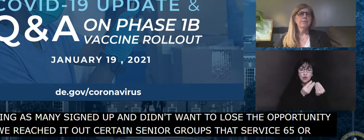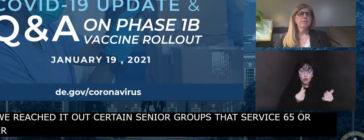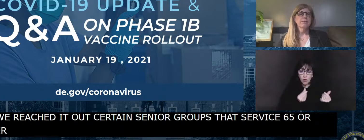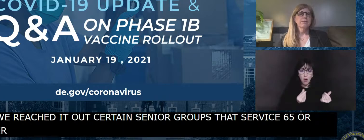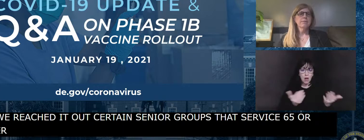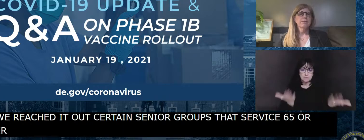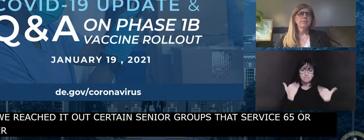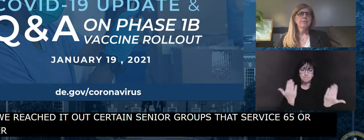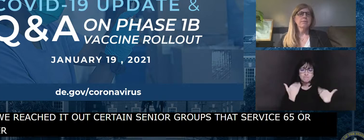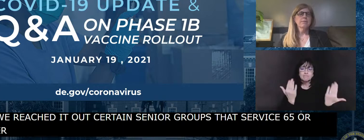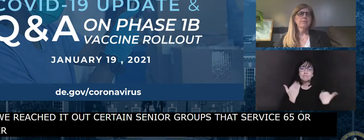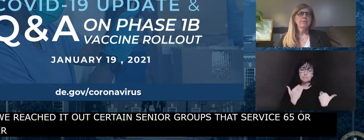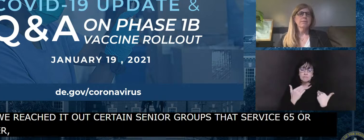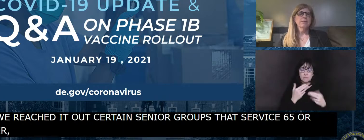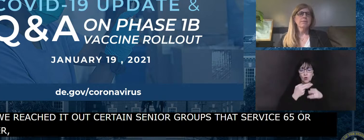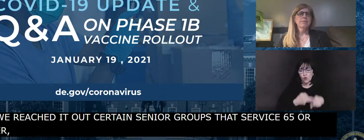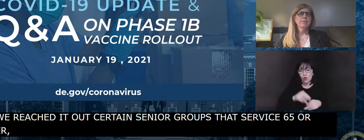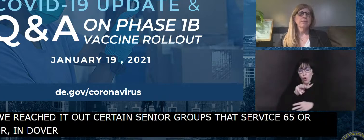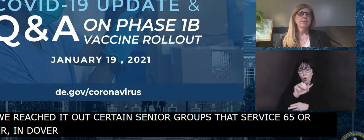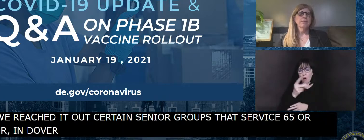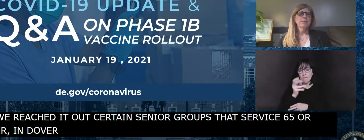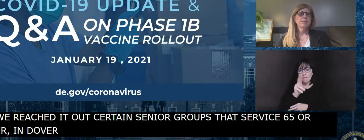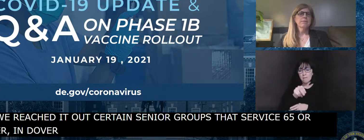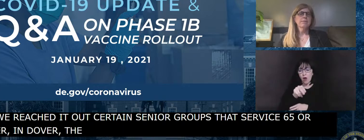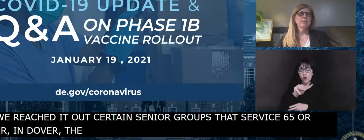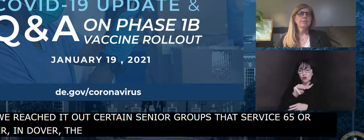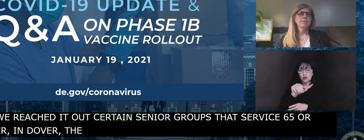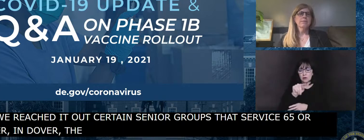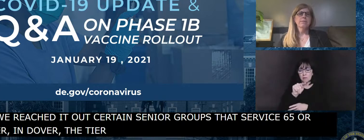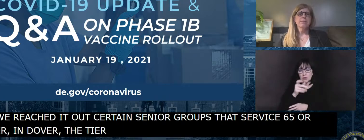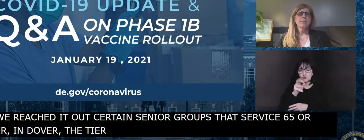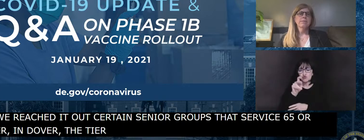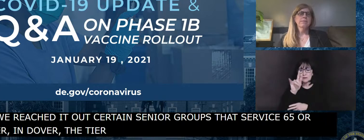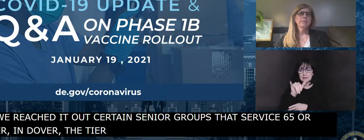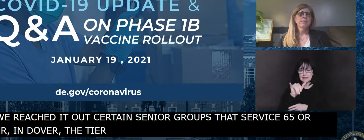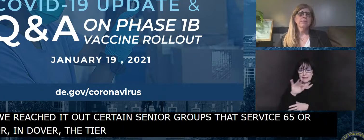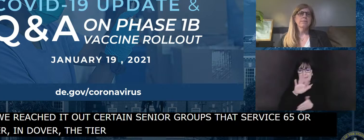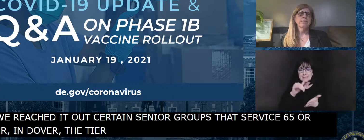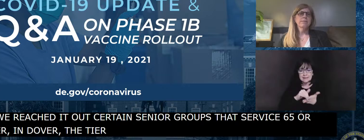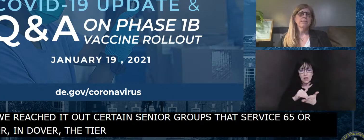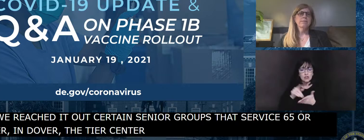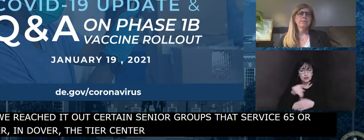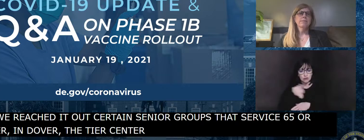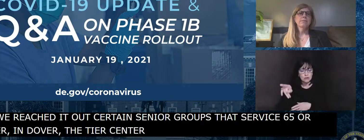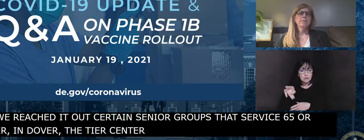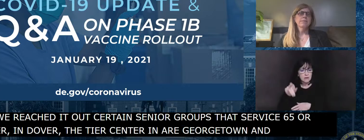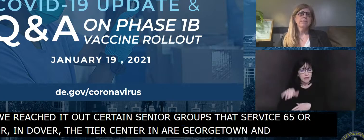Cheer Center in Georgetown, as well as the Salesianum venue was